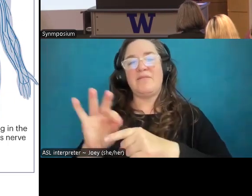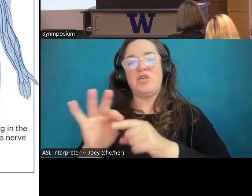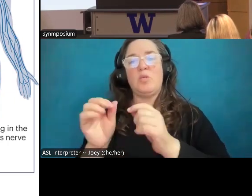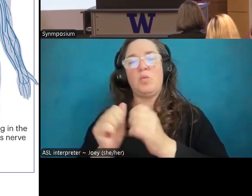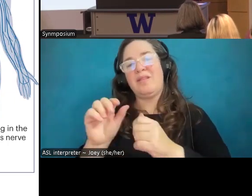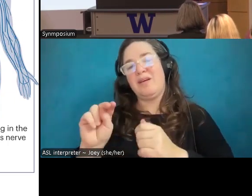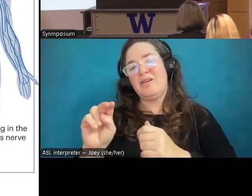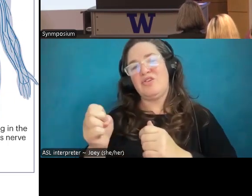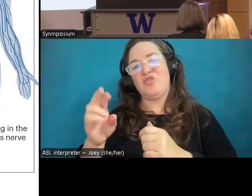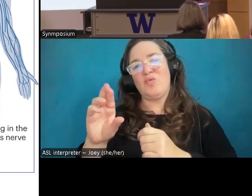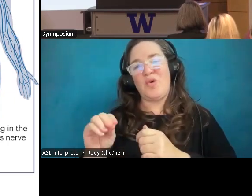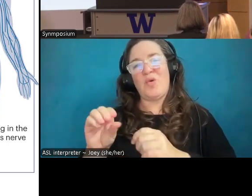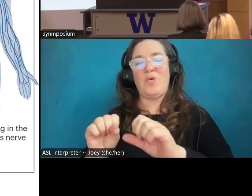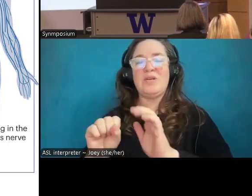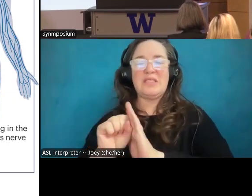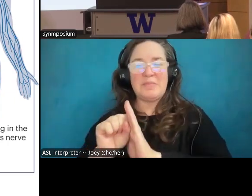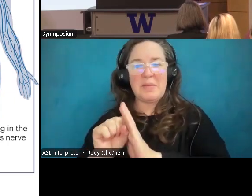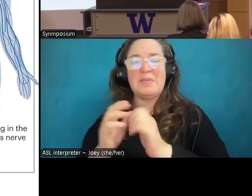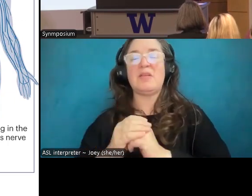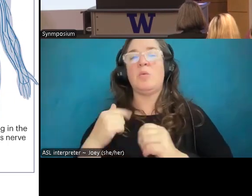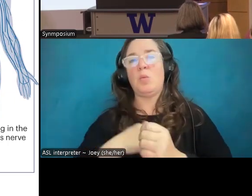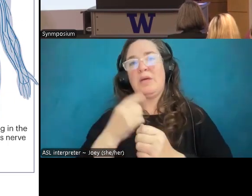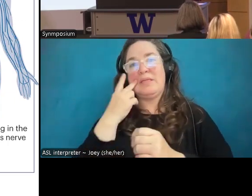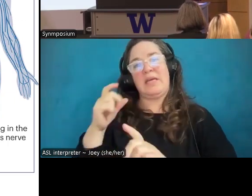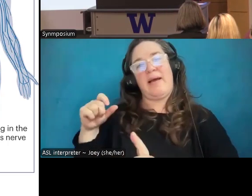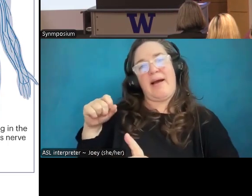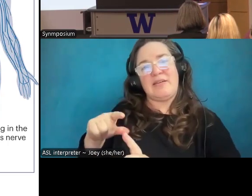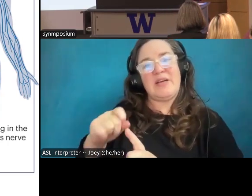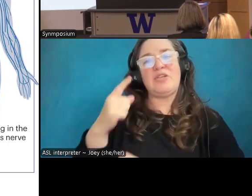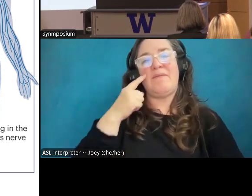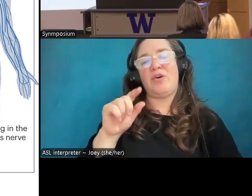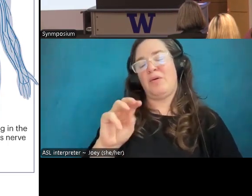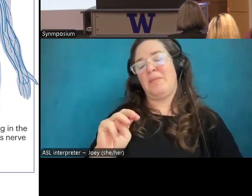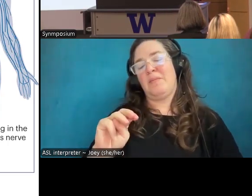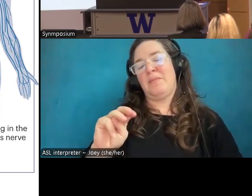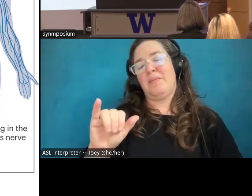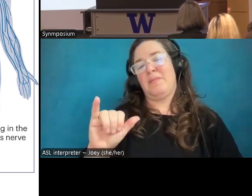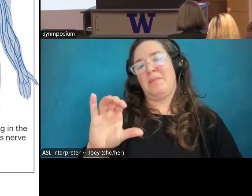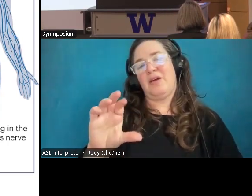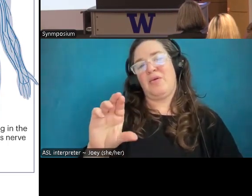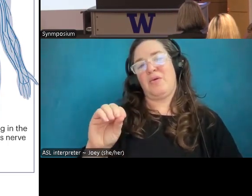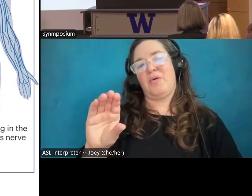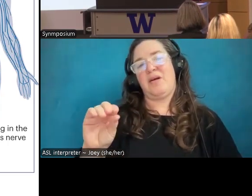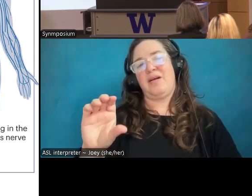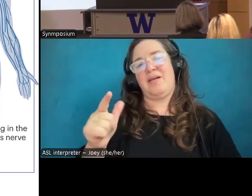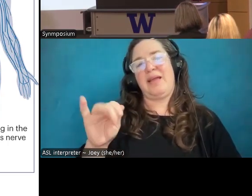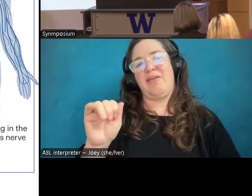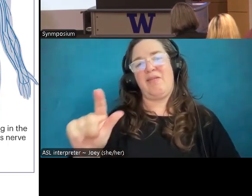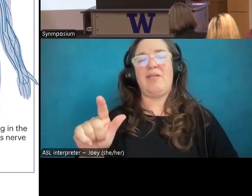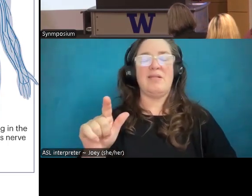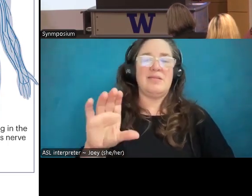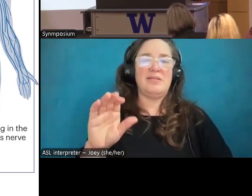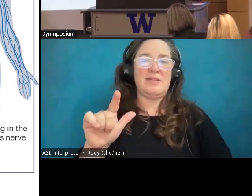We see activation of microglial cells that are associated with cognitive dysfunction. Also not listed here, we see